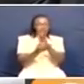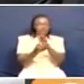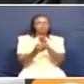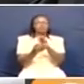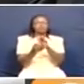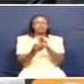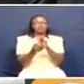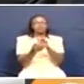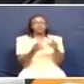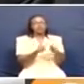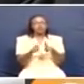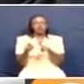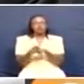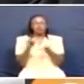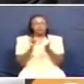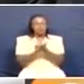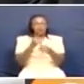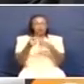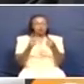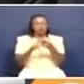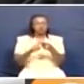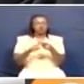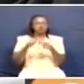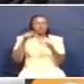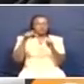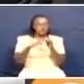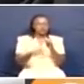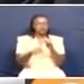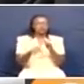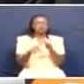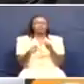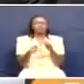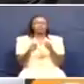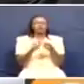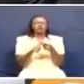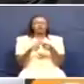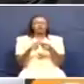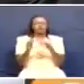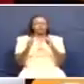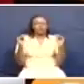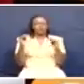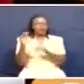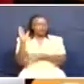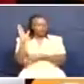of course, this then goes to the roots of the right to fair hearing.